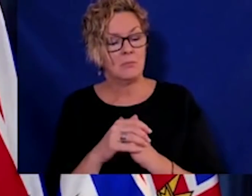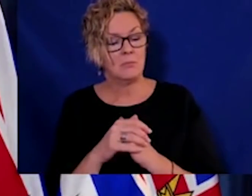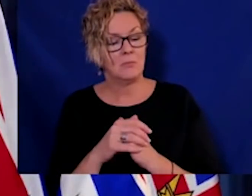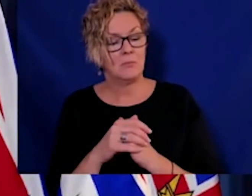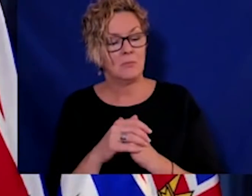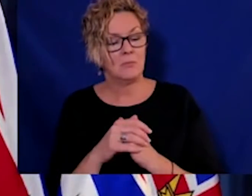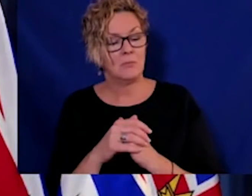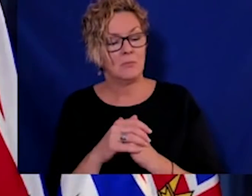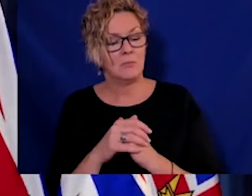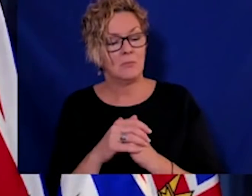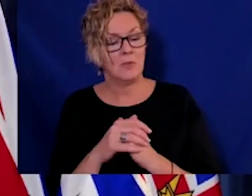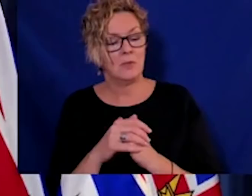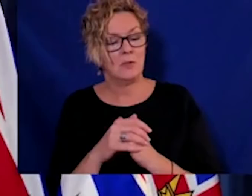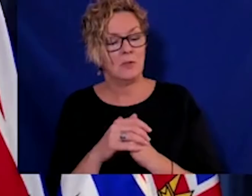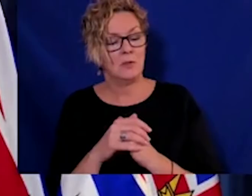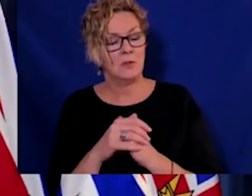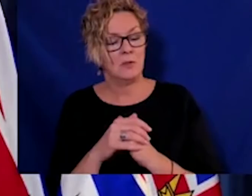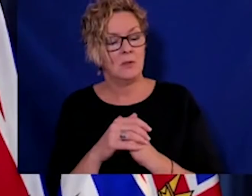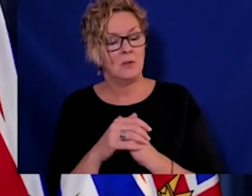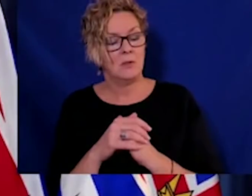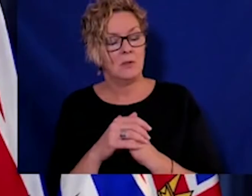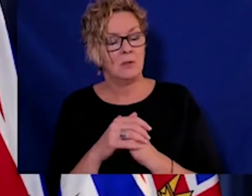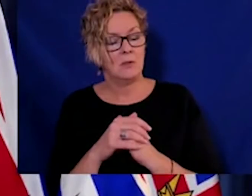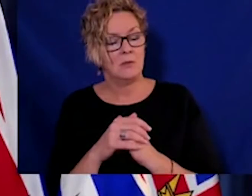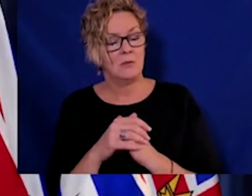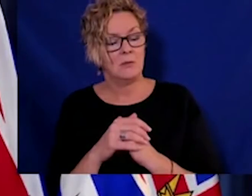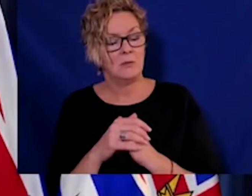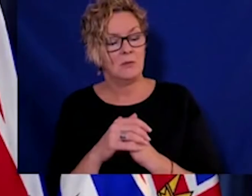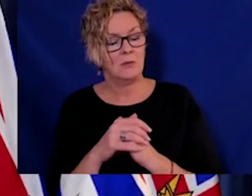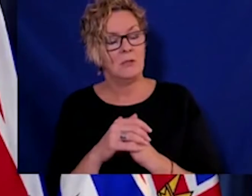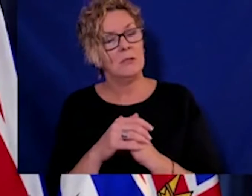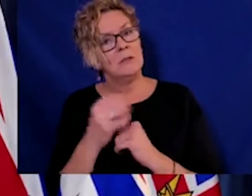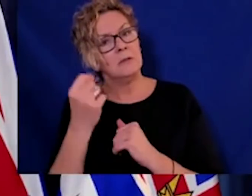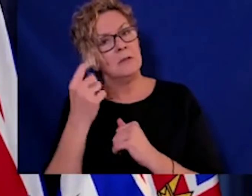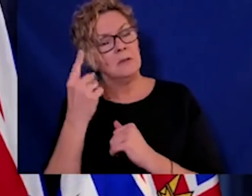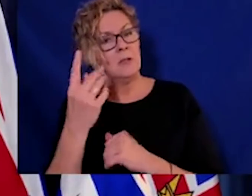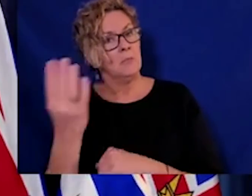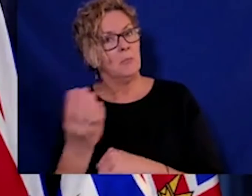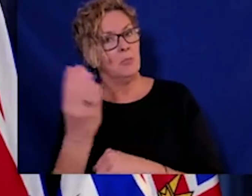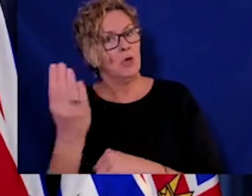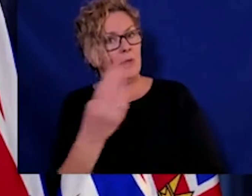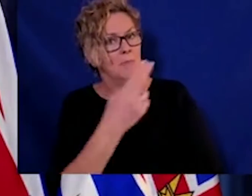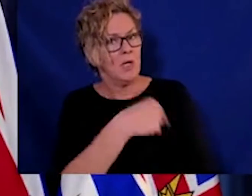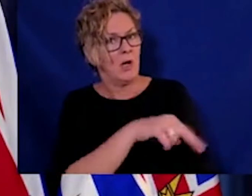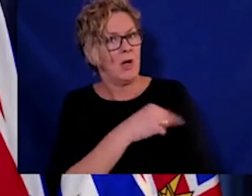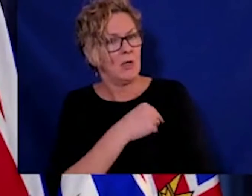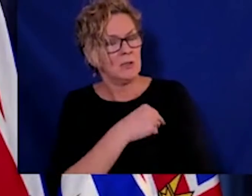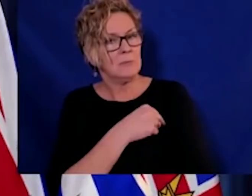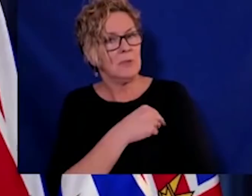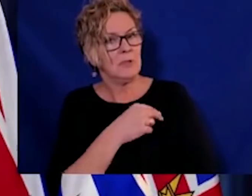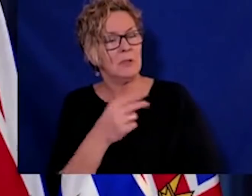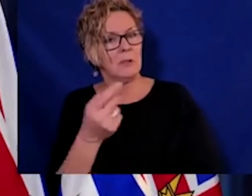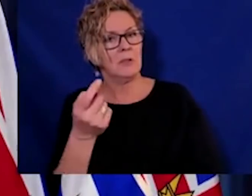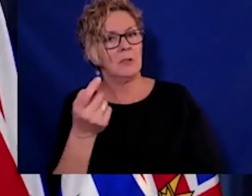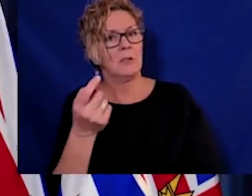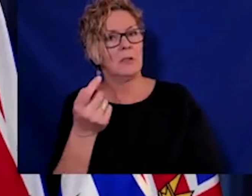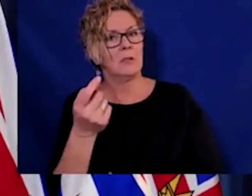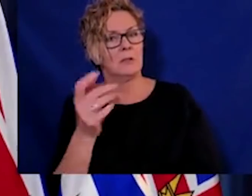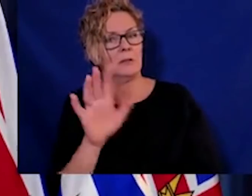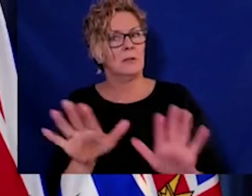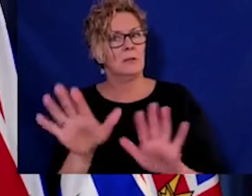note that this has been affected at least somewhat by the challenges at Burnaby Hospital, including a fire and an outbreak